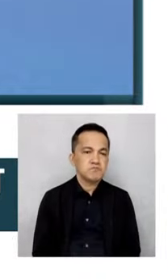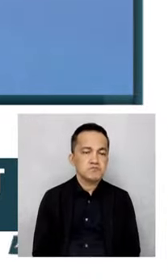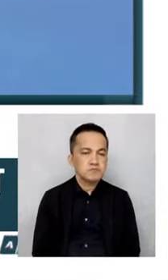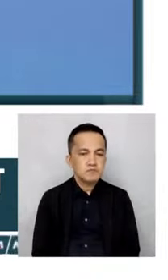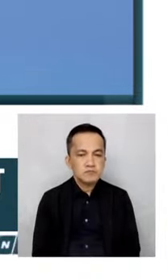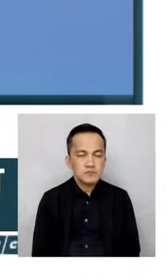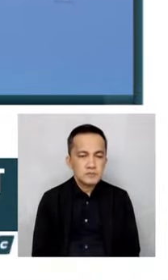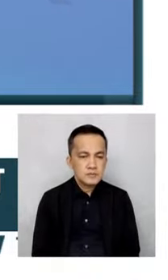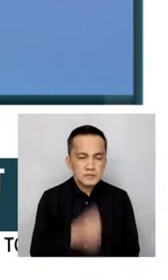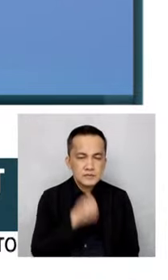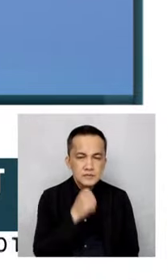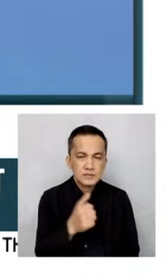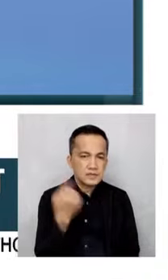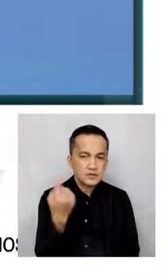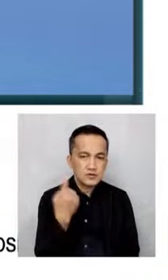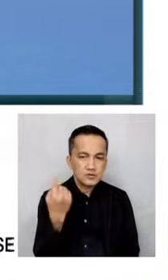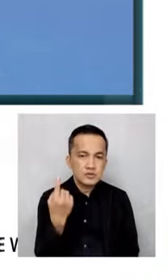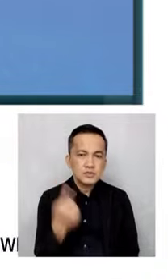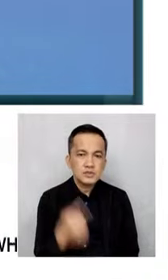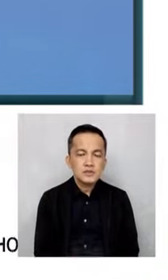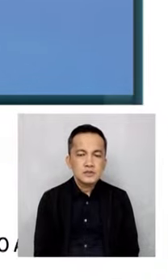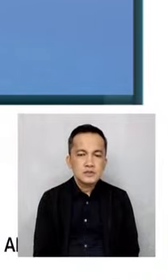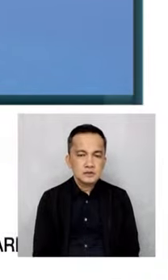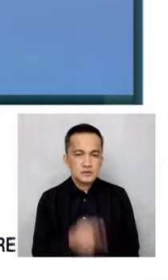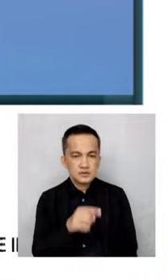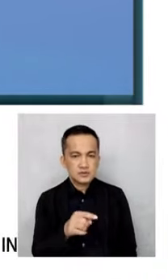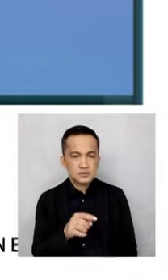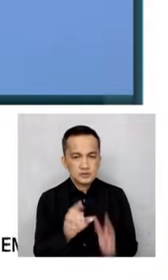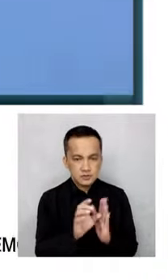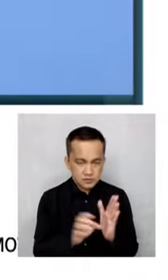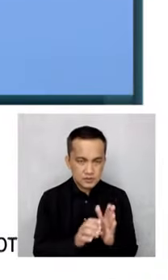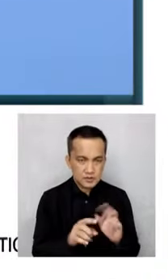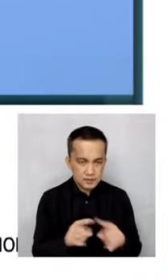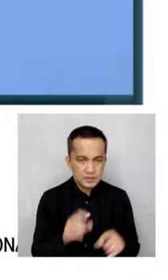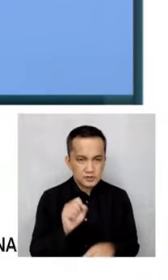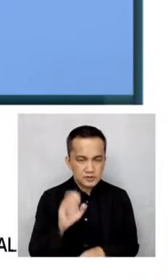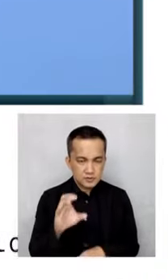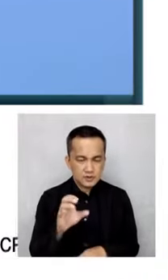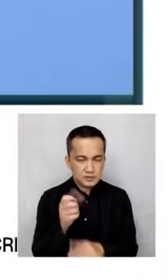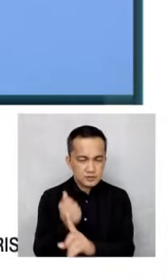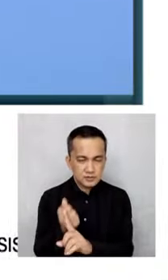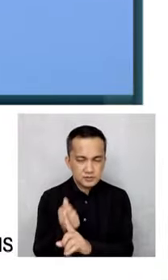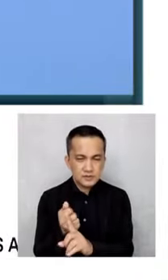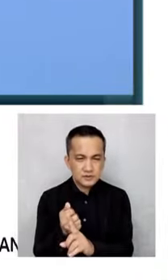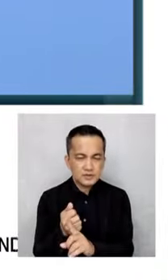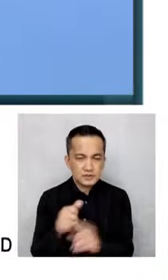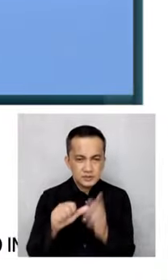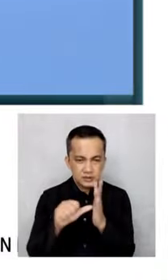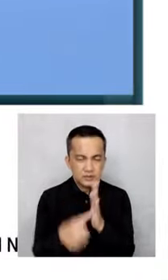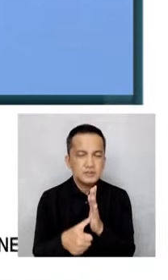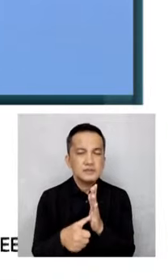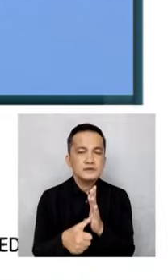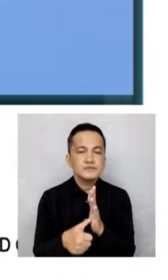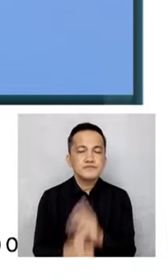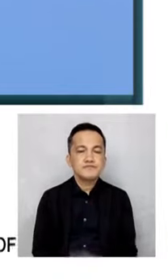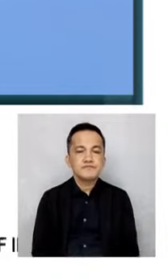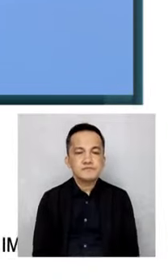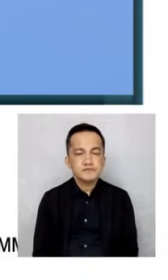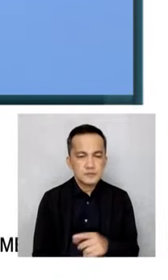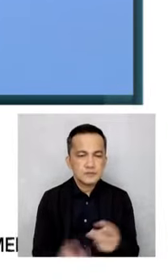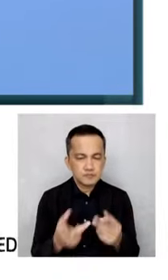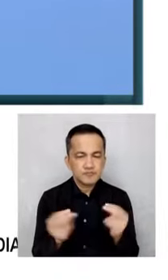that not only is it in the Constitution, but the Supreme Court itself has reiterated that